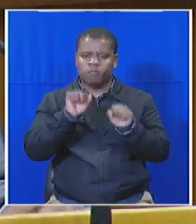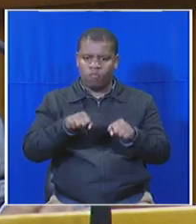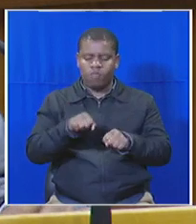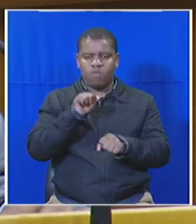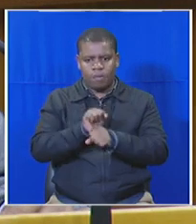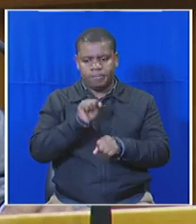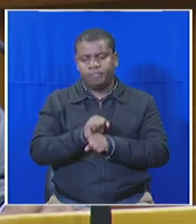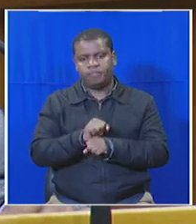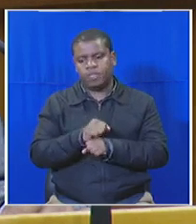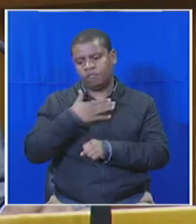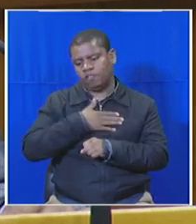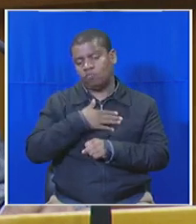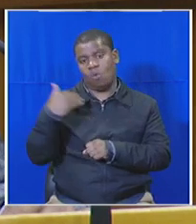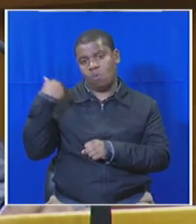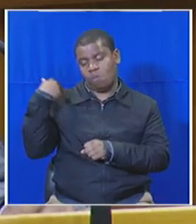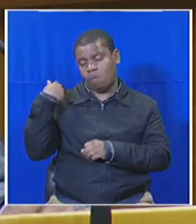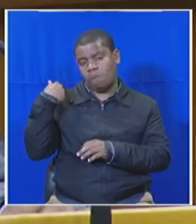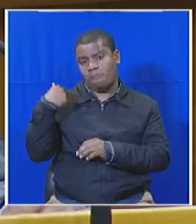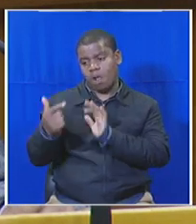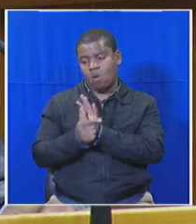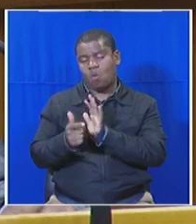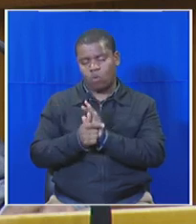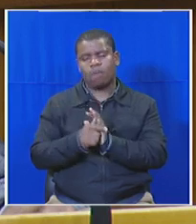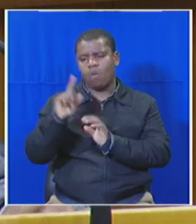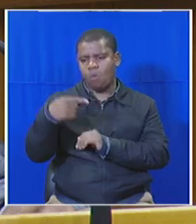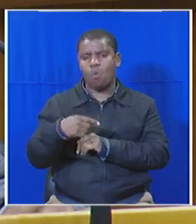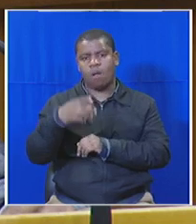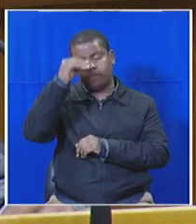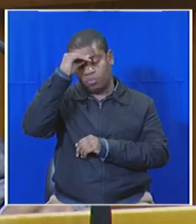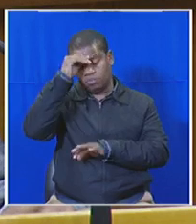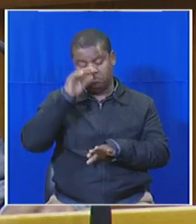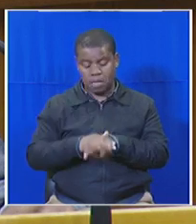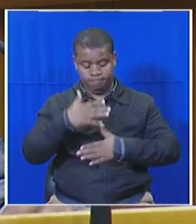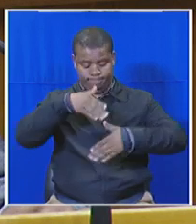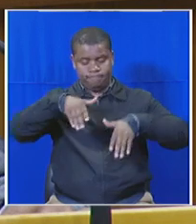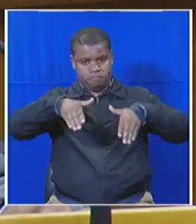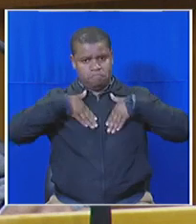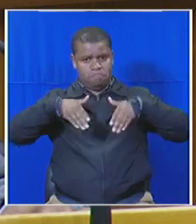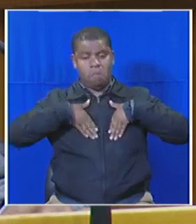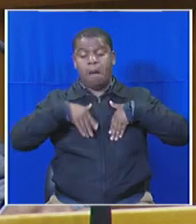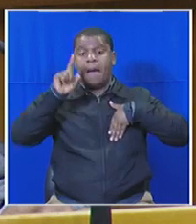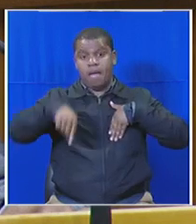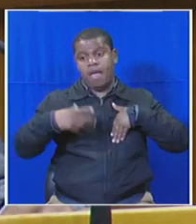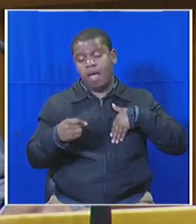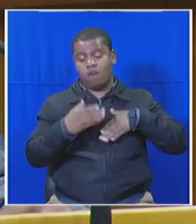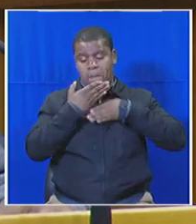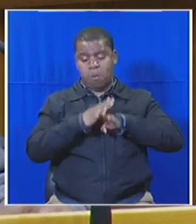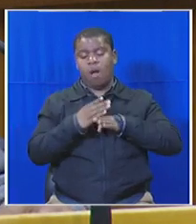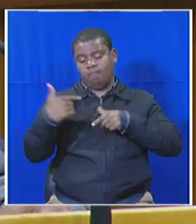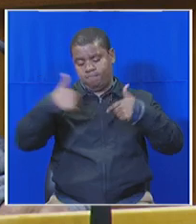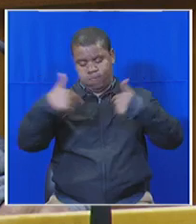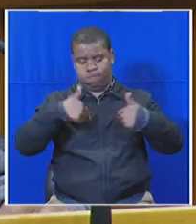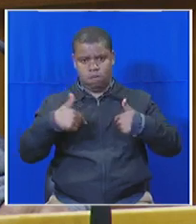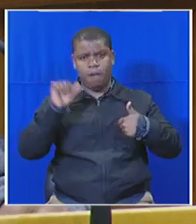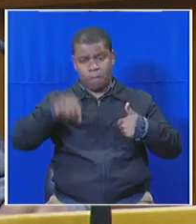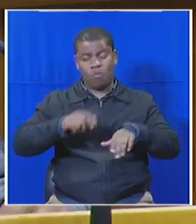but in pairs of groups. And we agree that all our police officers should be equipped with bulletproof vests. Yet, when we look at those police officers who are killed,